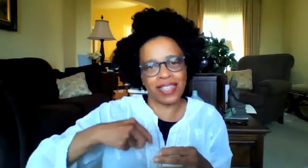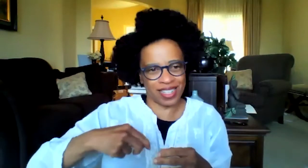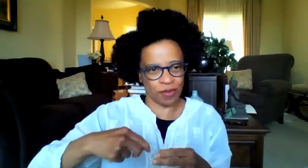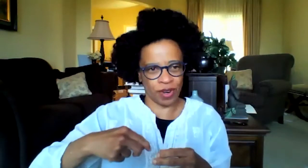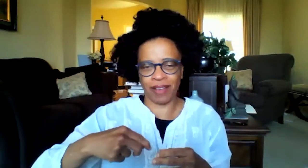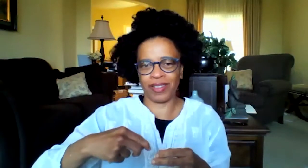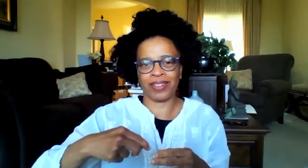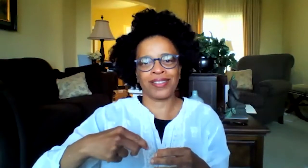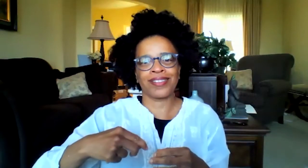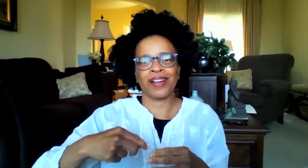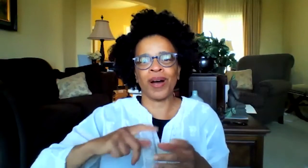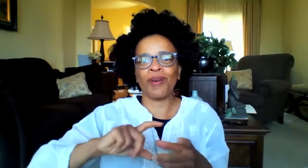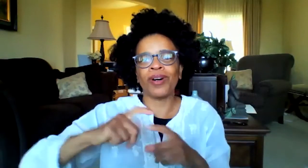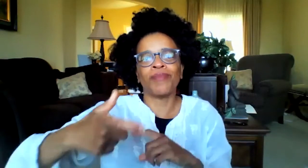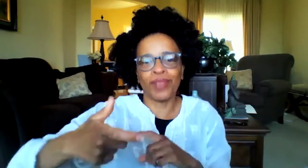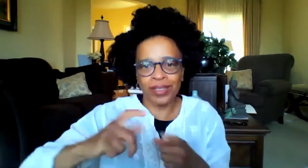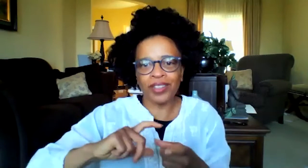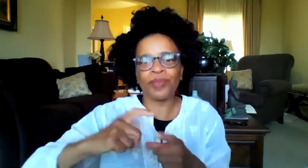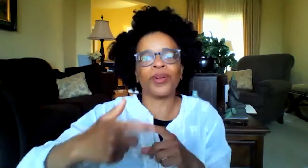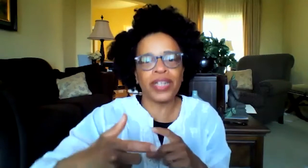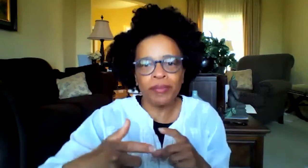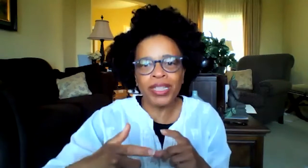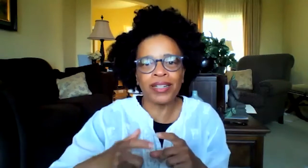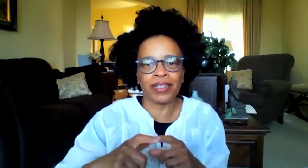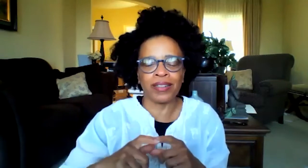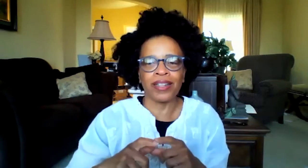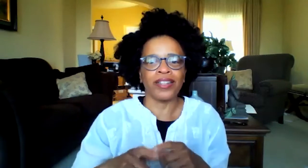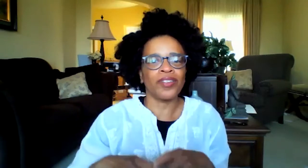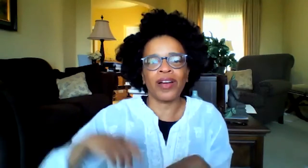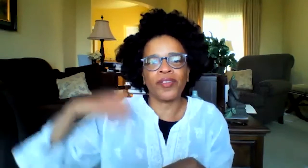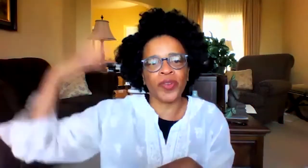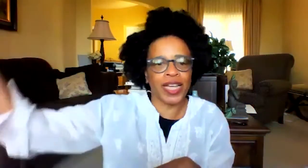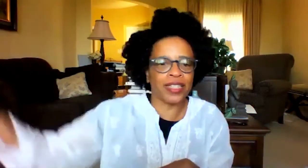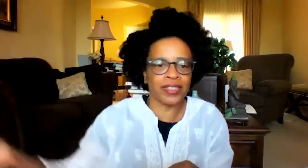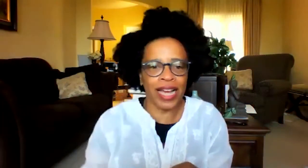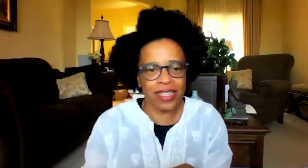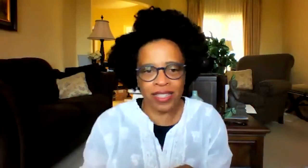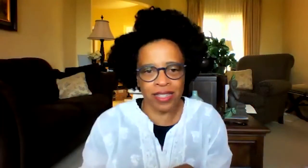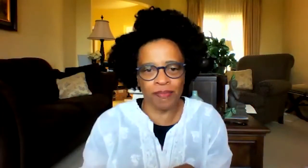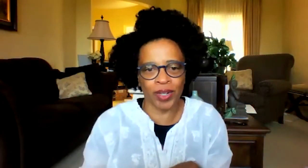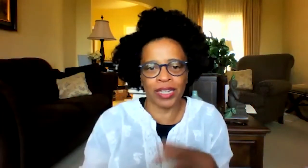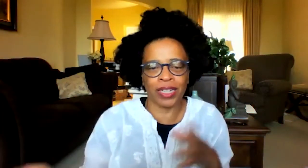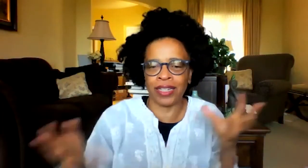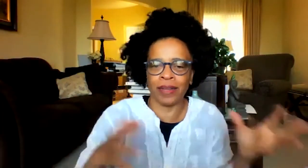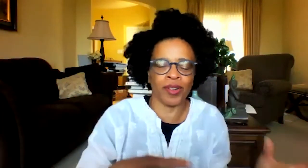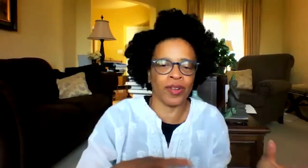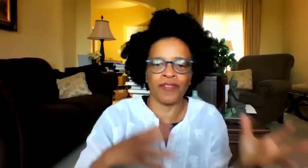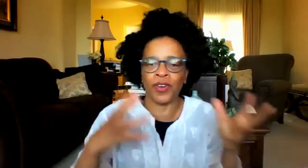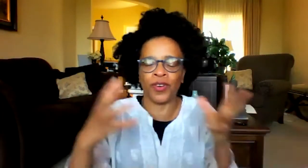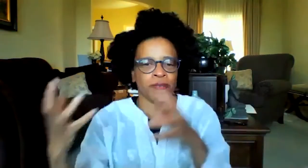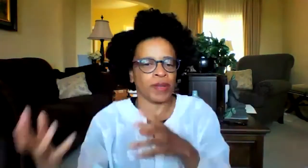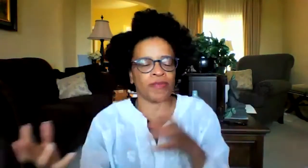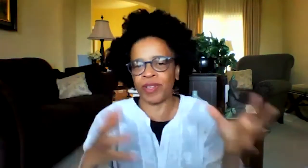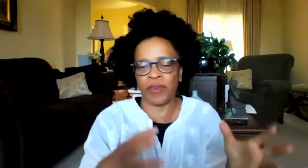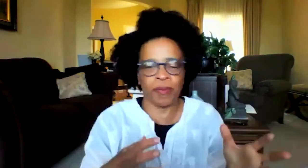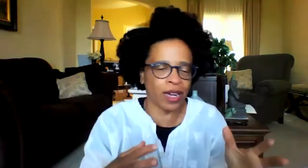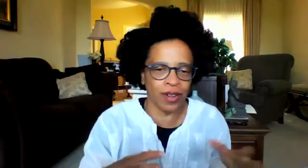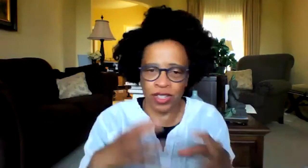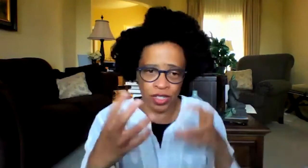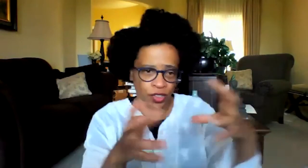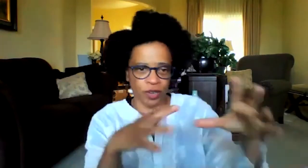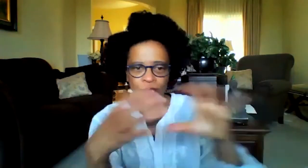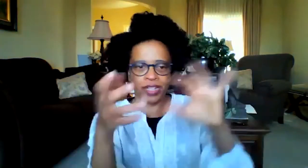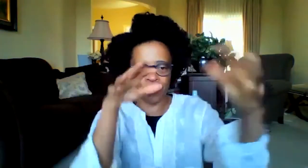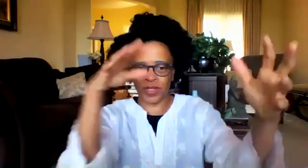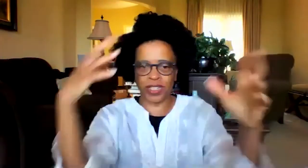on the insights that we're having about what other work can be done. I've created classes bringing in immigrant folks and people from different